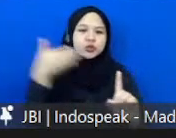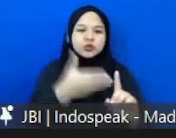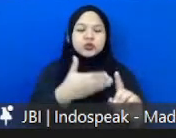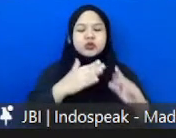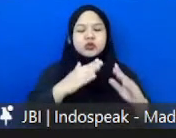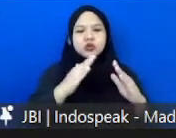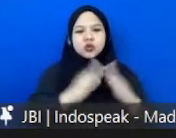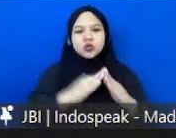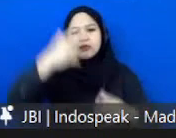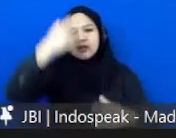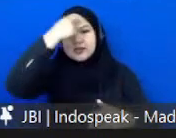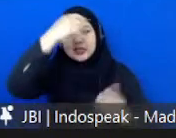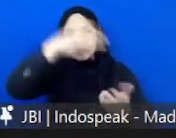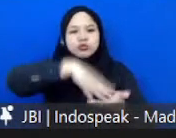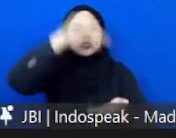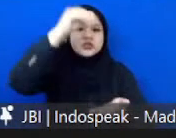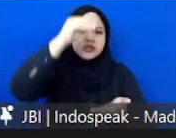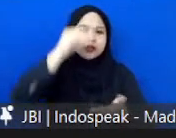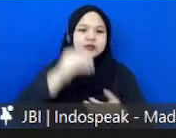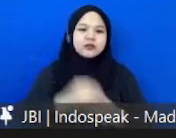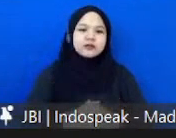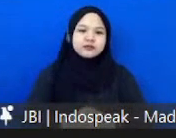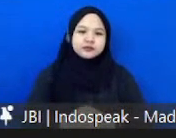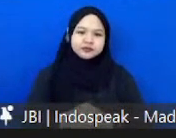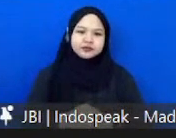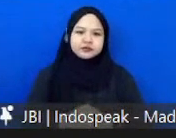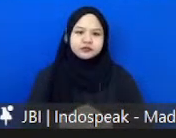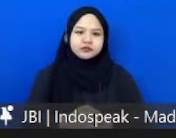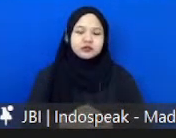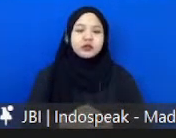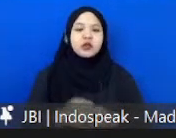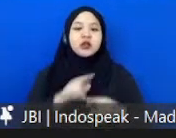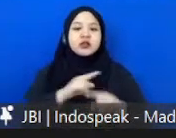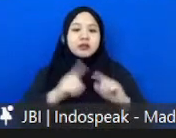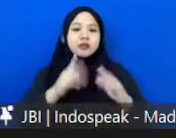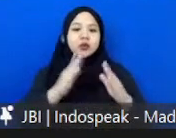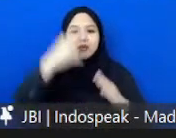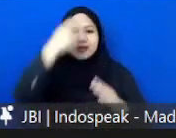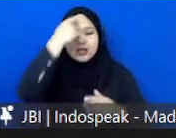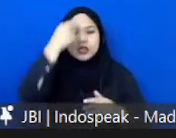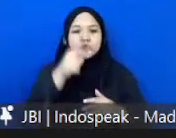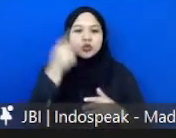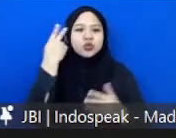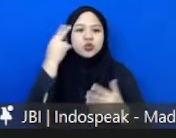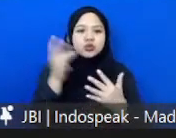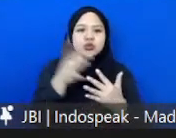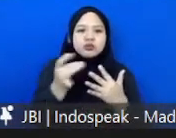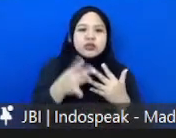was in the past considered an alternative instead. Slide.